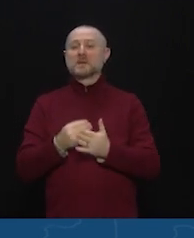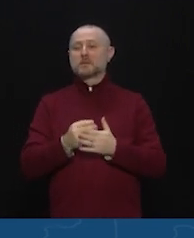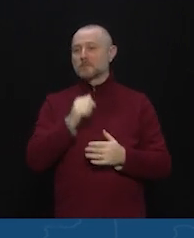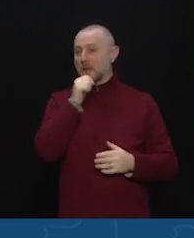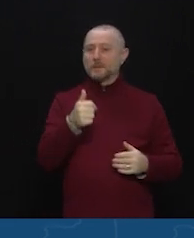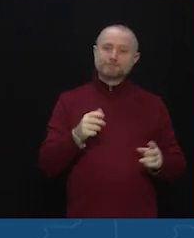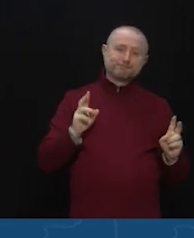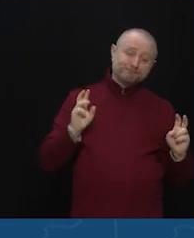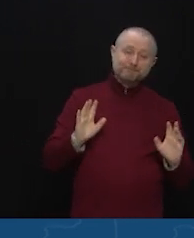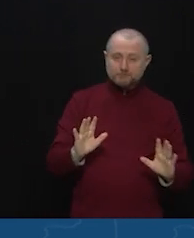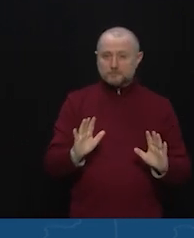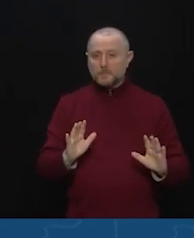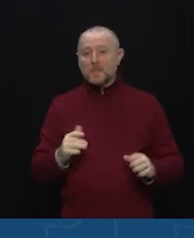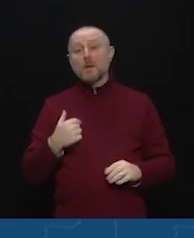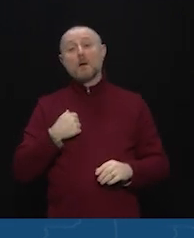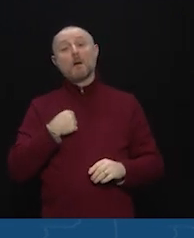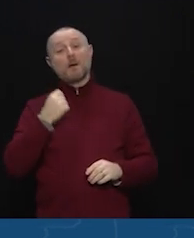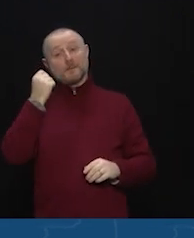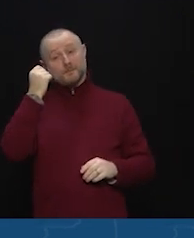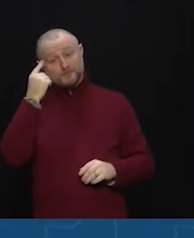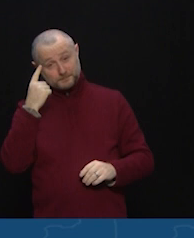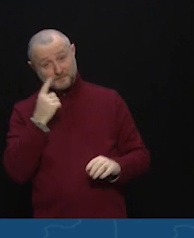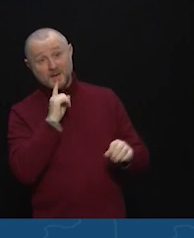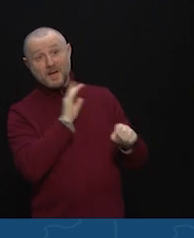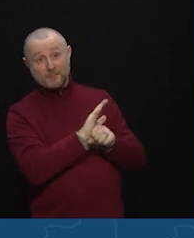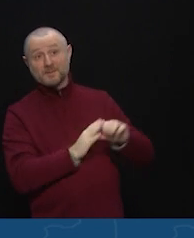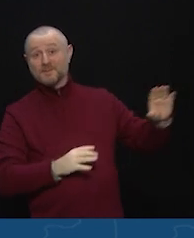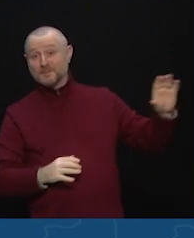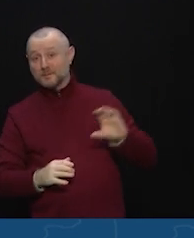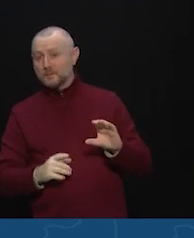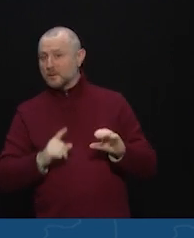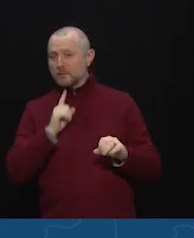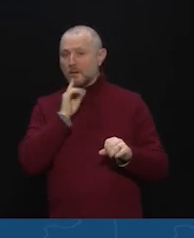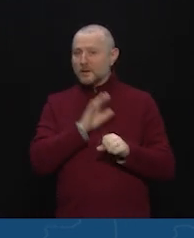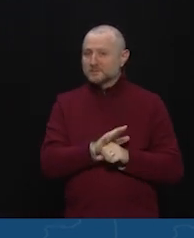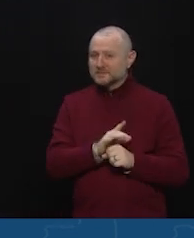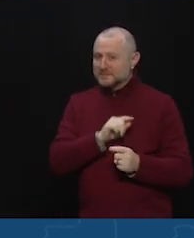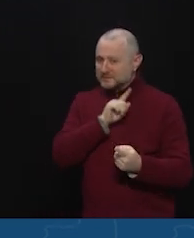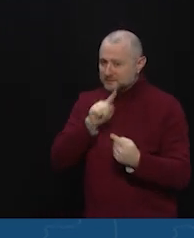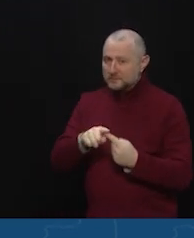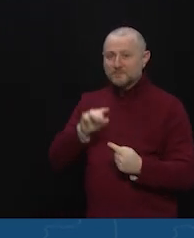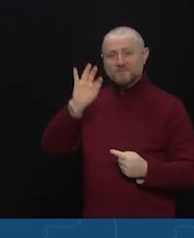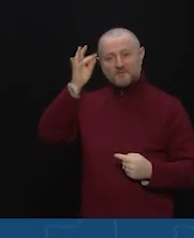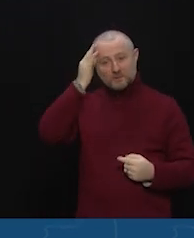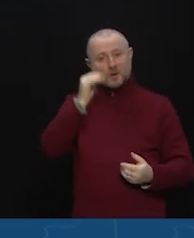in hand, but it's not guaranteed yet until the feds approve our calculation.